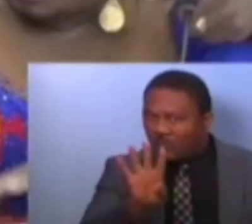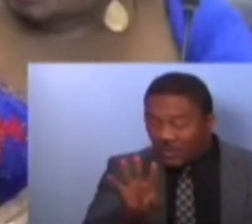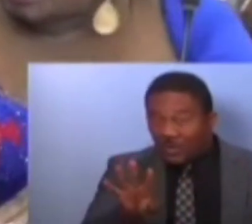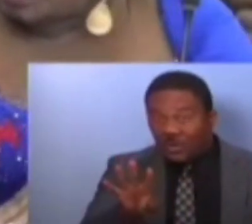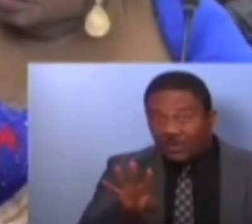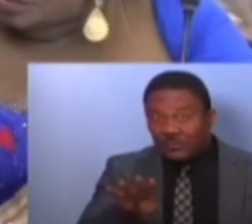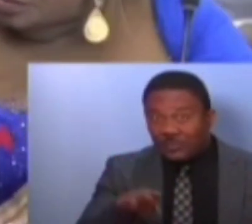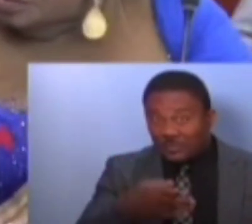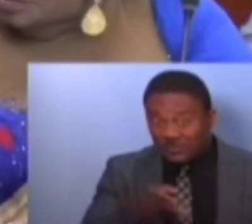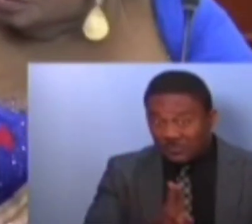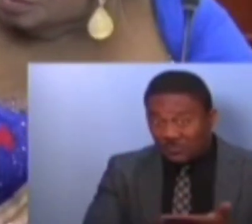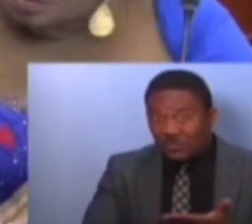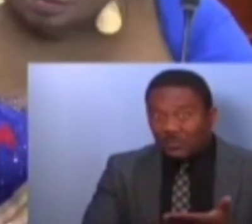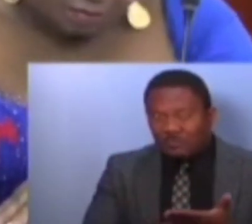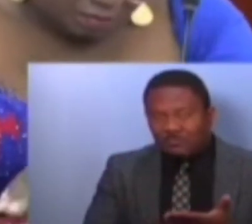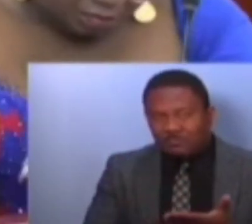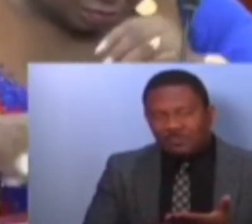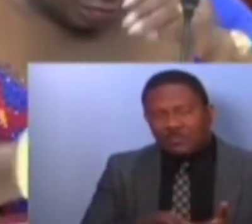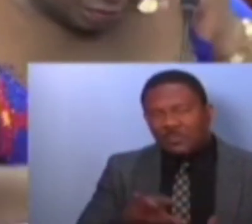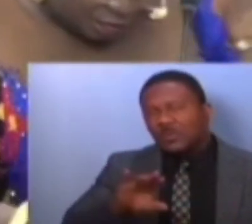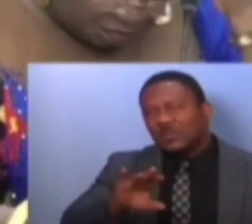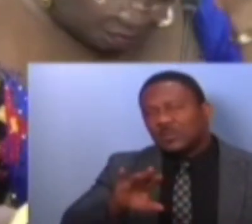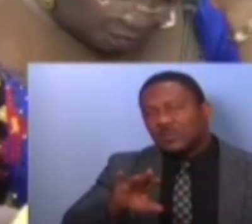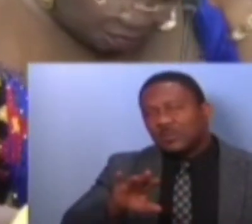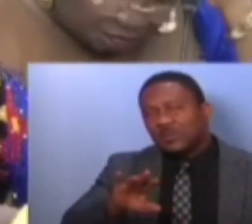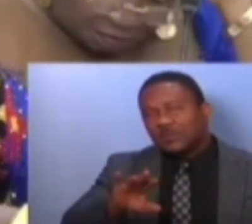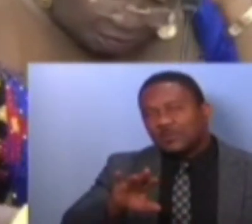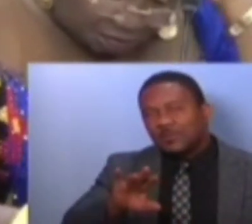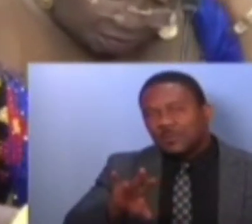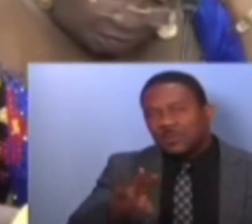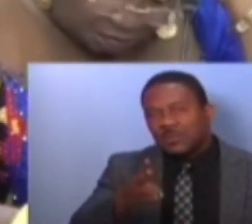Hansard of 7 January